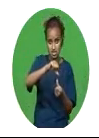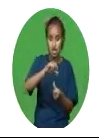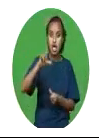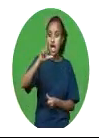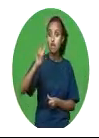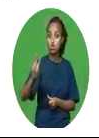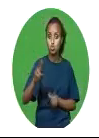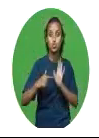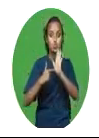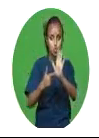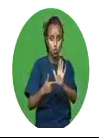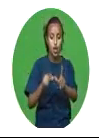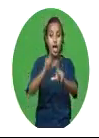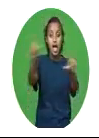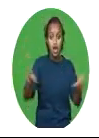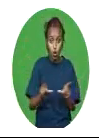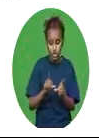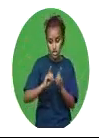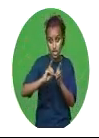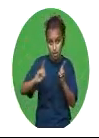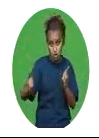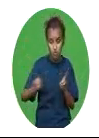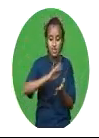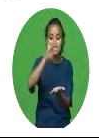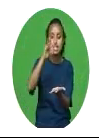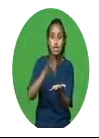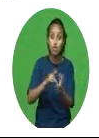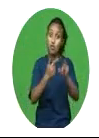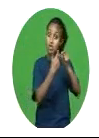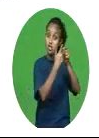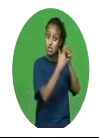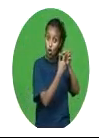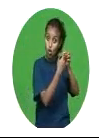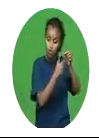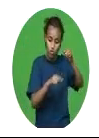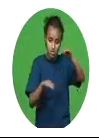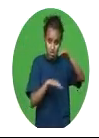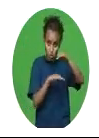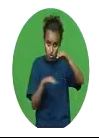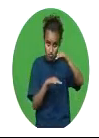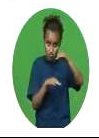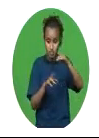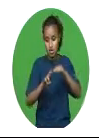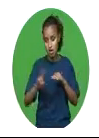L2 shows a location dimension of the center of the hole from the bottom right